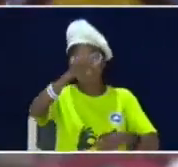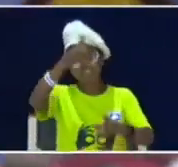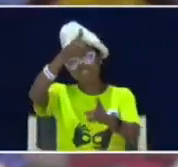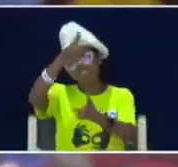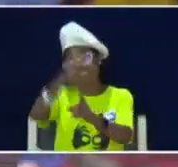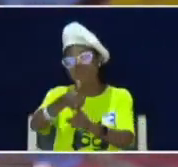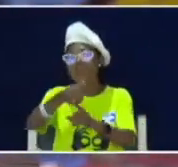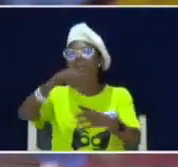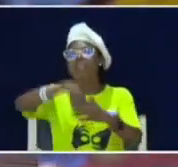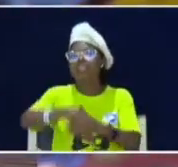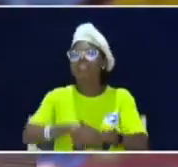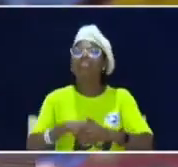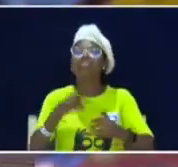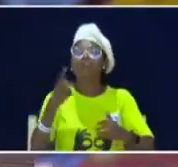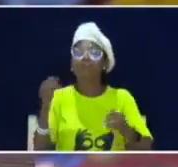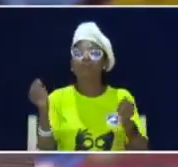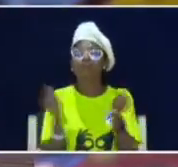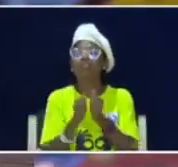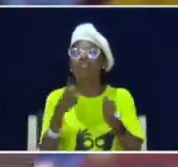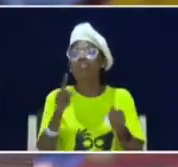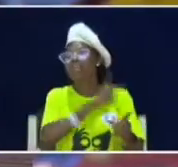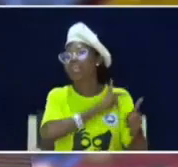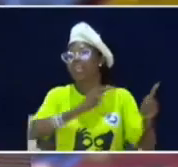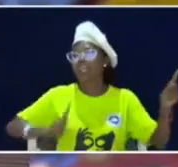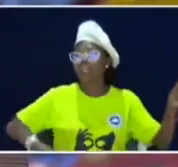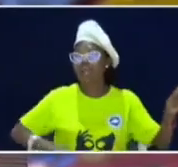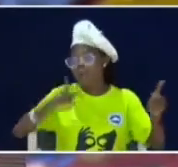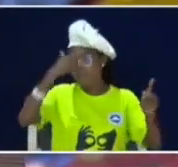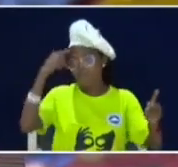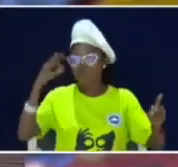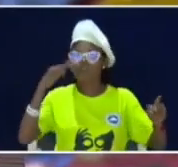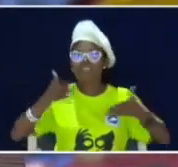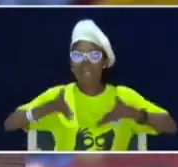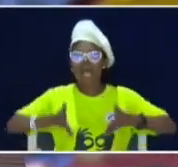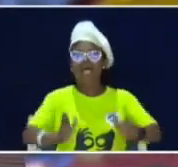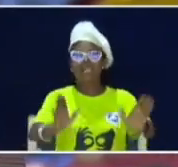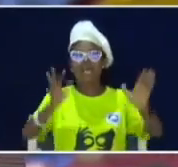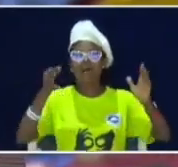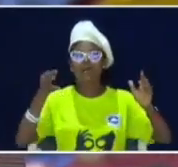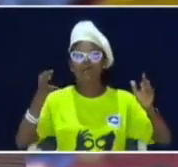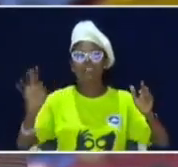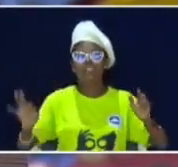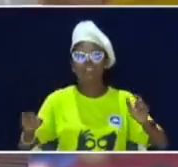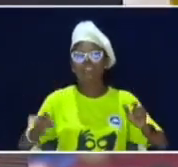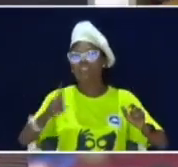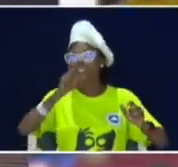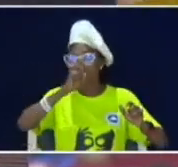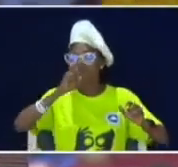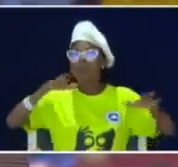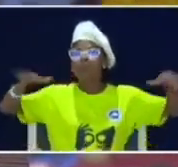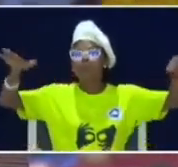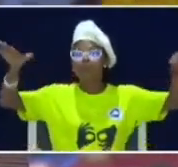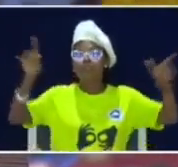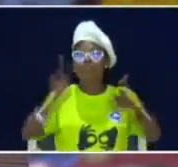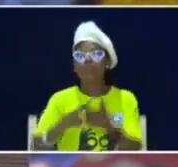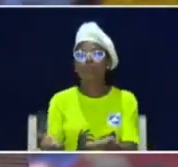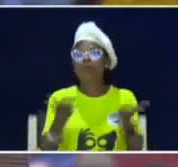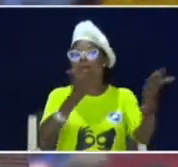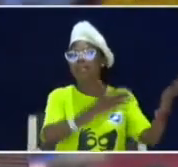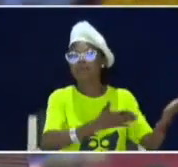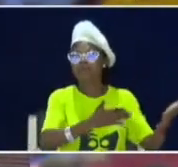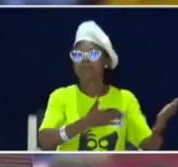was carried on the eagle's wing. Genesis chapter 41, verse 39 to verse